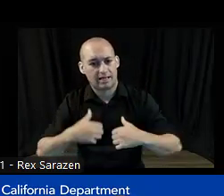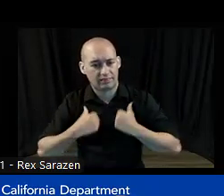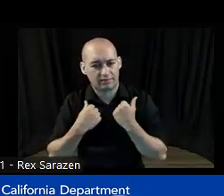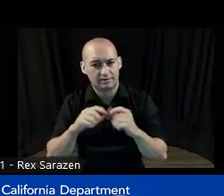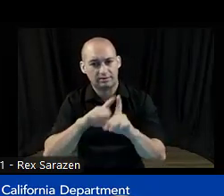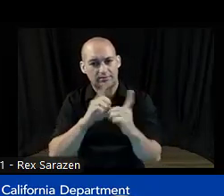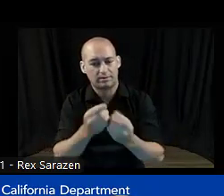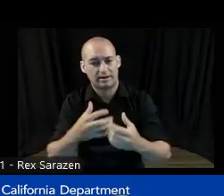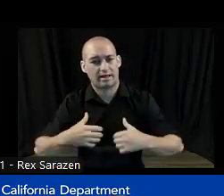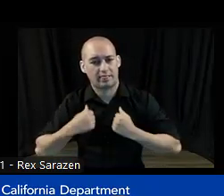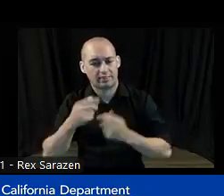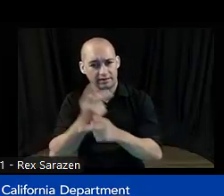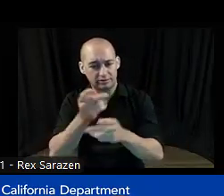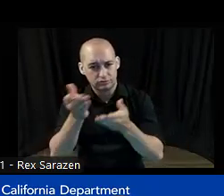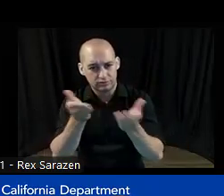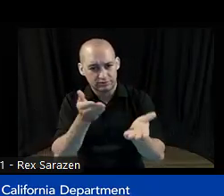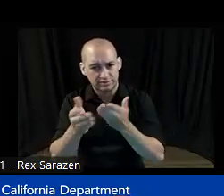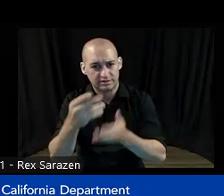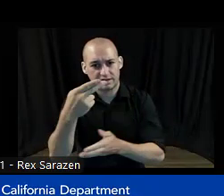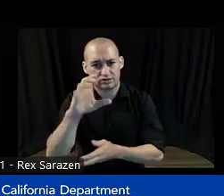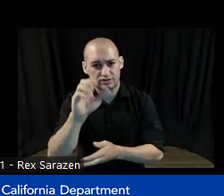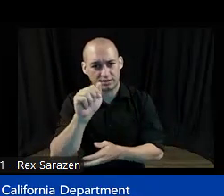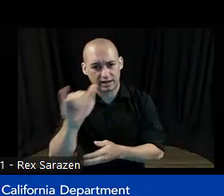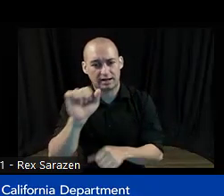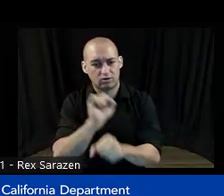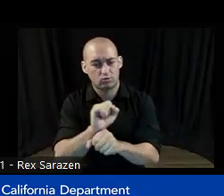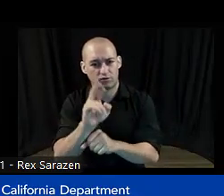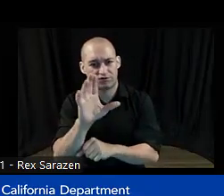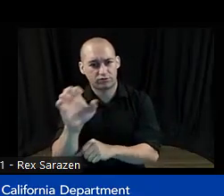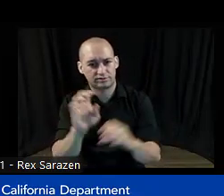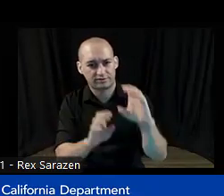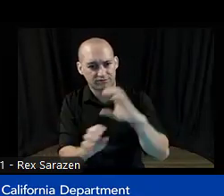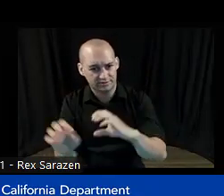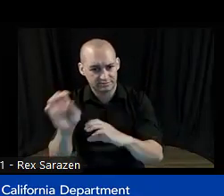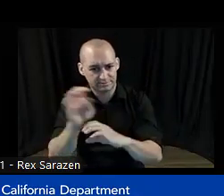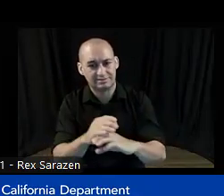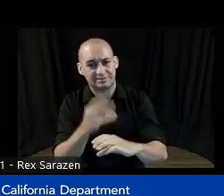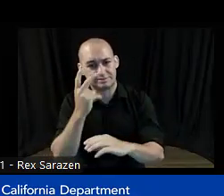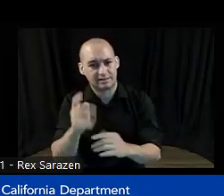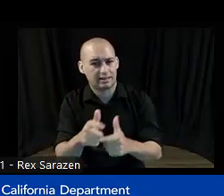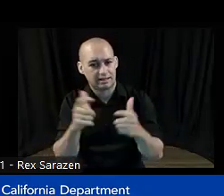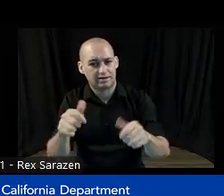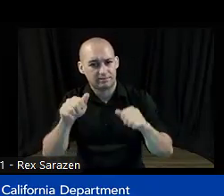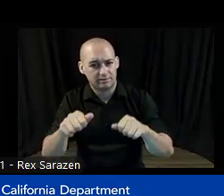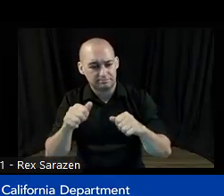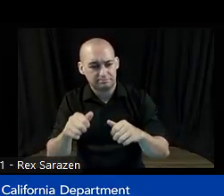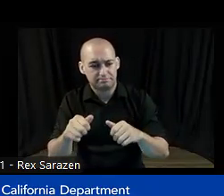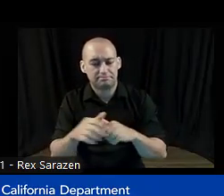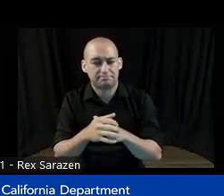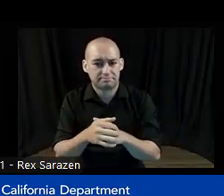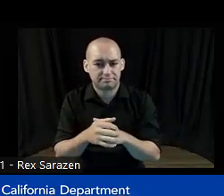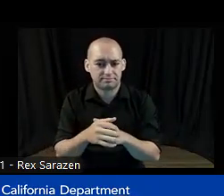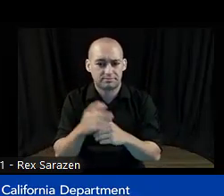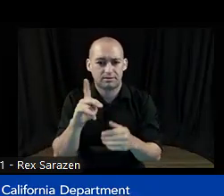Services, HCI, around workforce investments, and we really see a lot of potential in Proposition 1 to bring